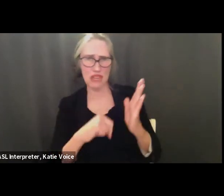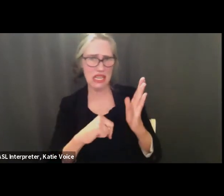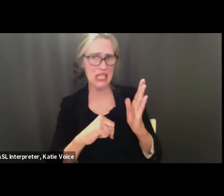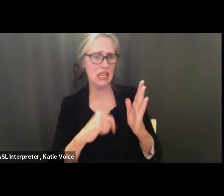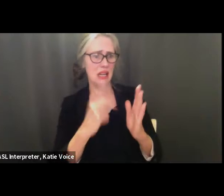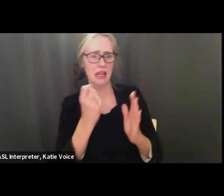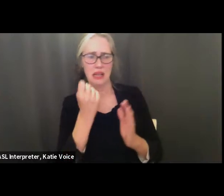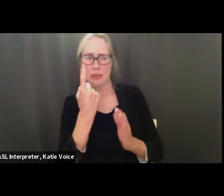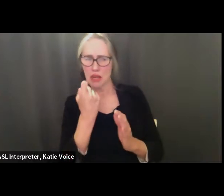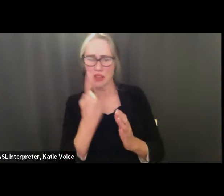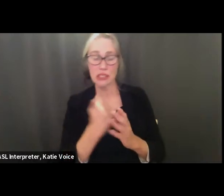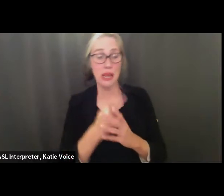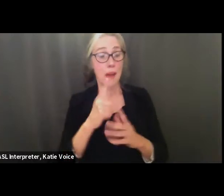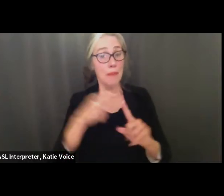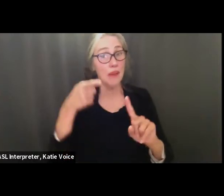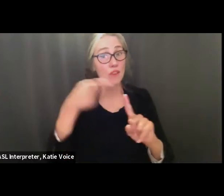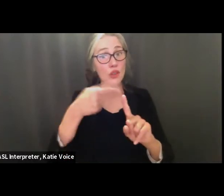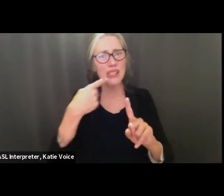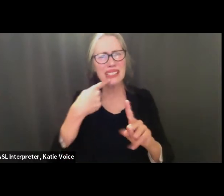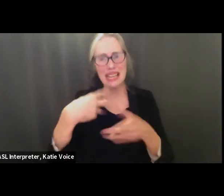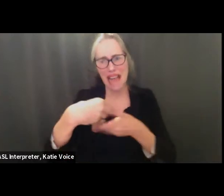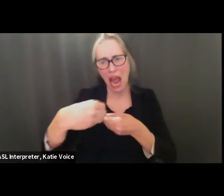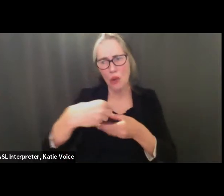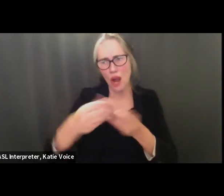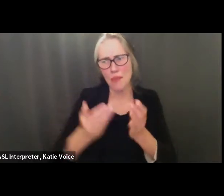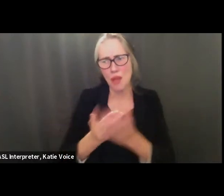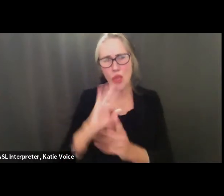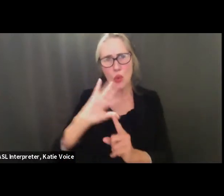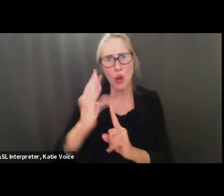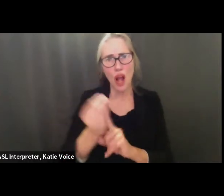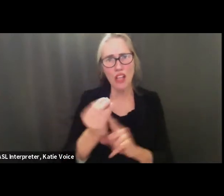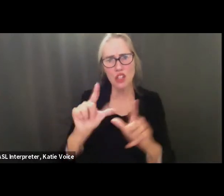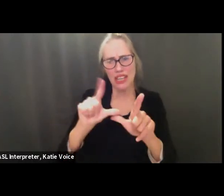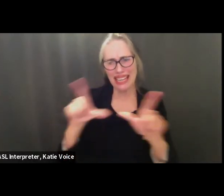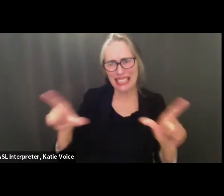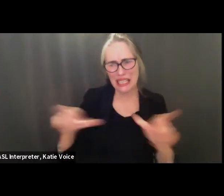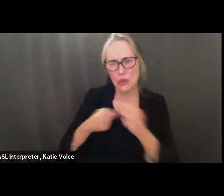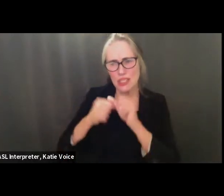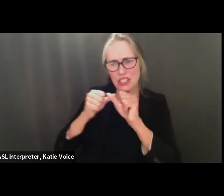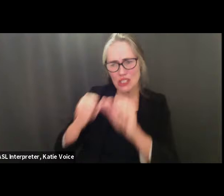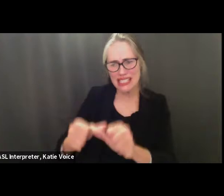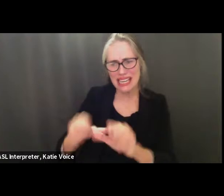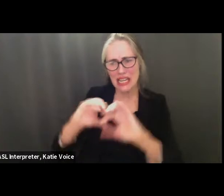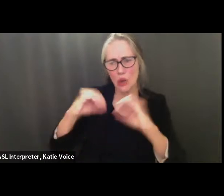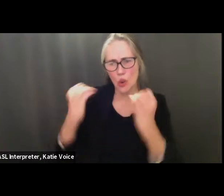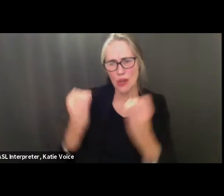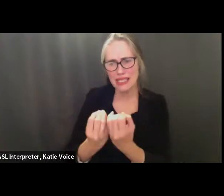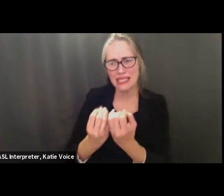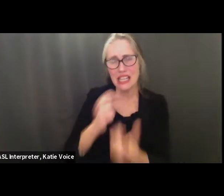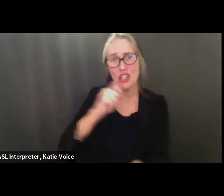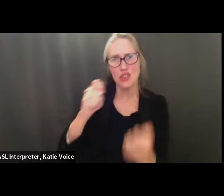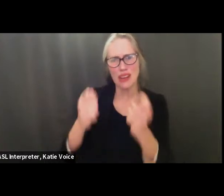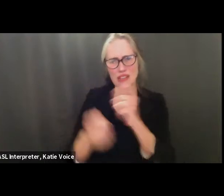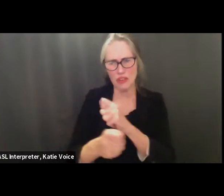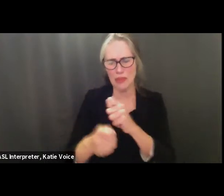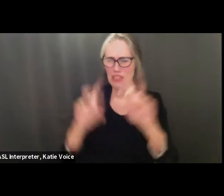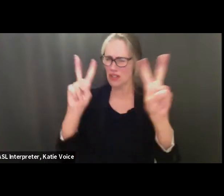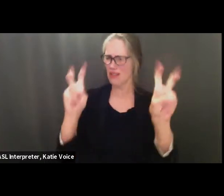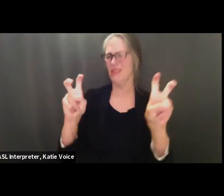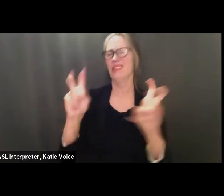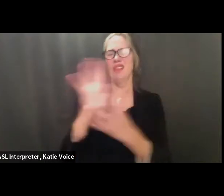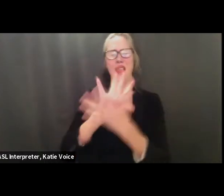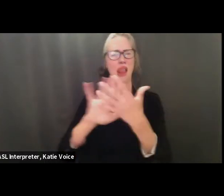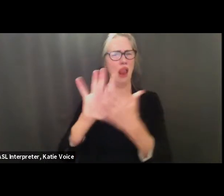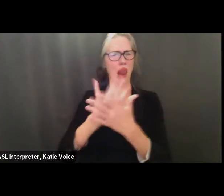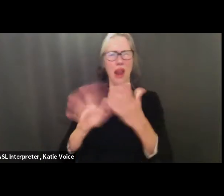to have outcomes through cultural and linguistically sustaining organizational transformation. And that seems